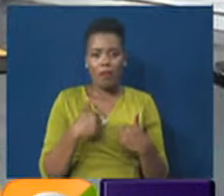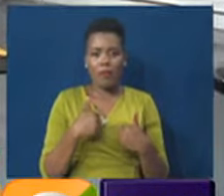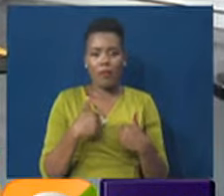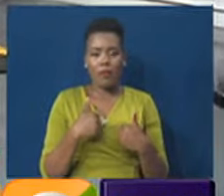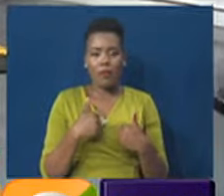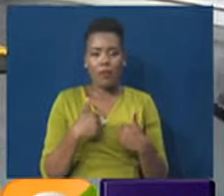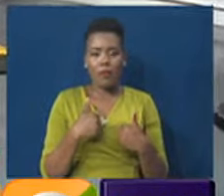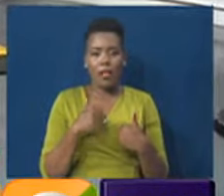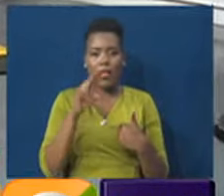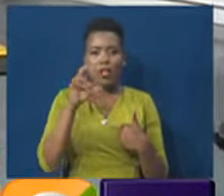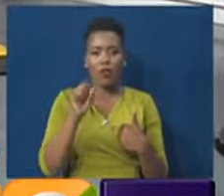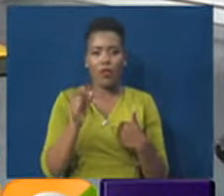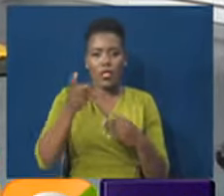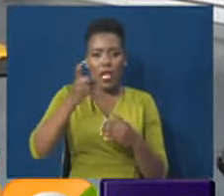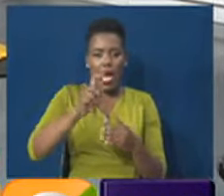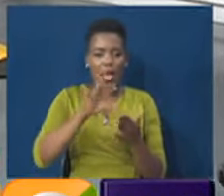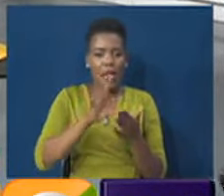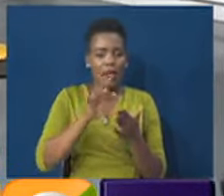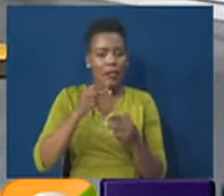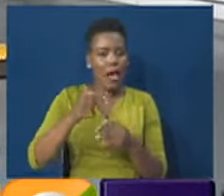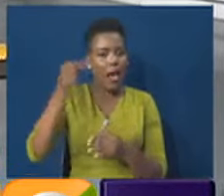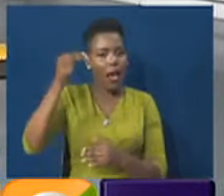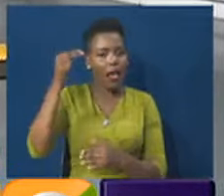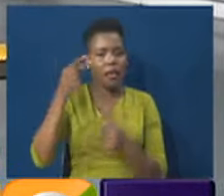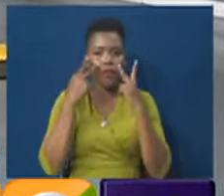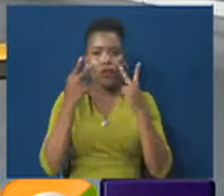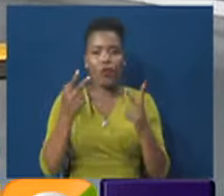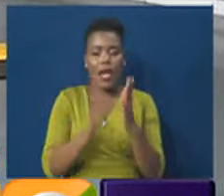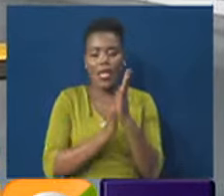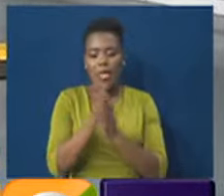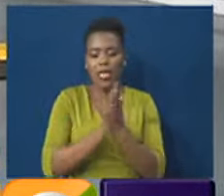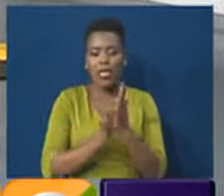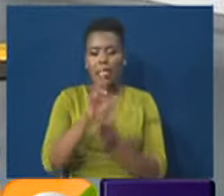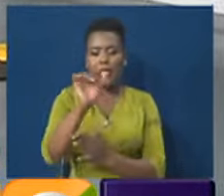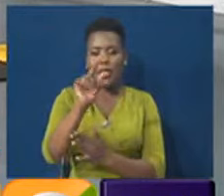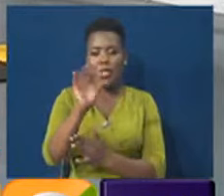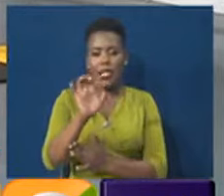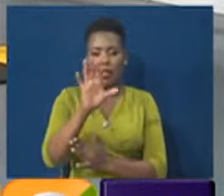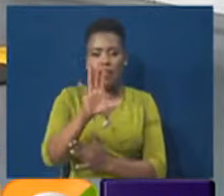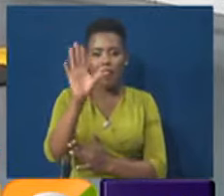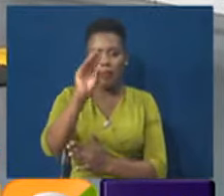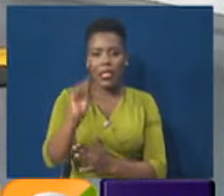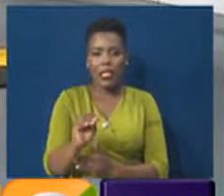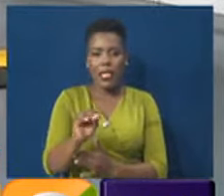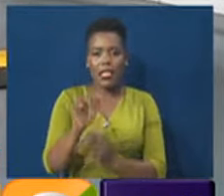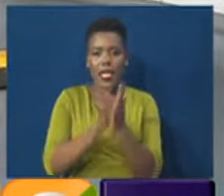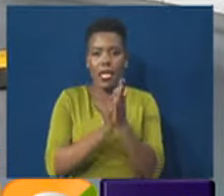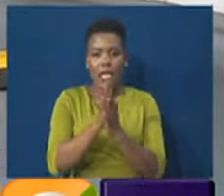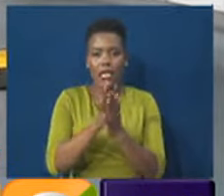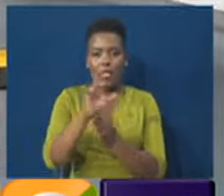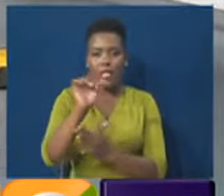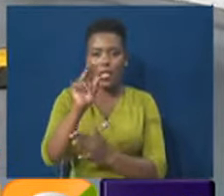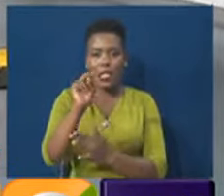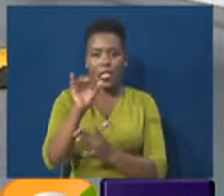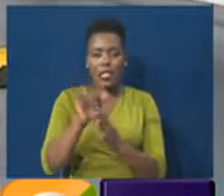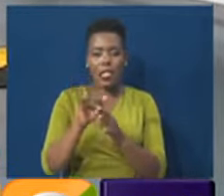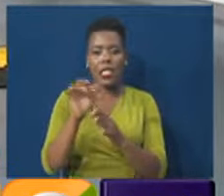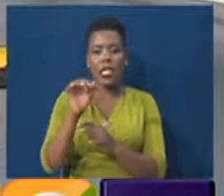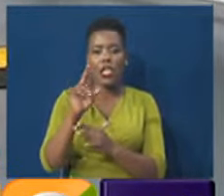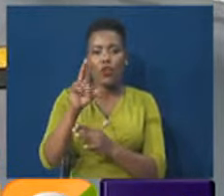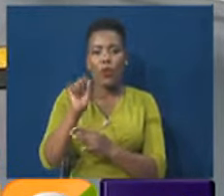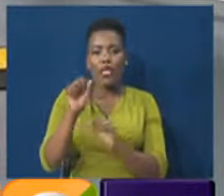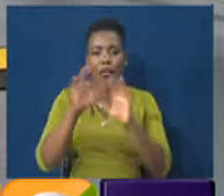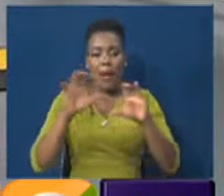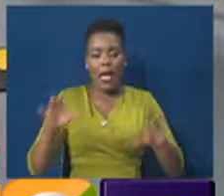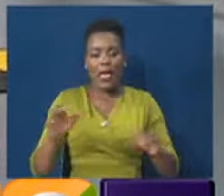is at the highest. You know, you look at the interest rate, 5% interest rate in the US market is never heard of.